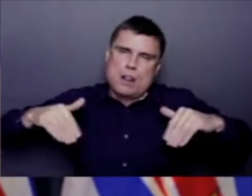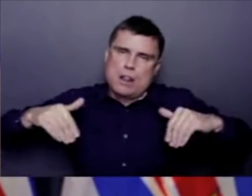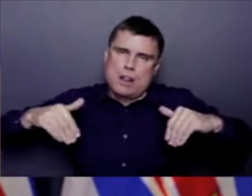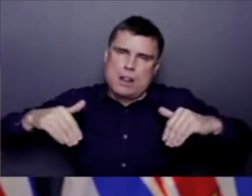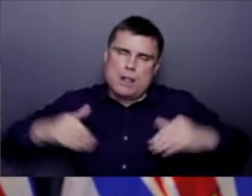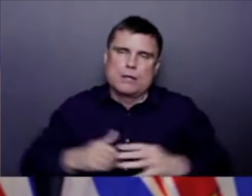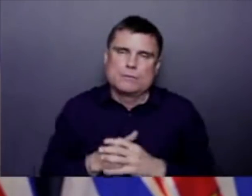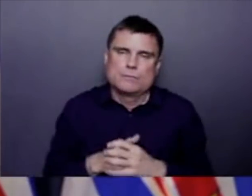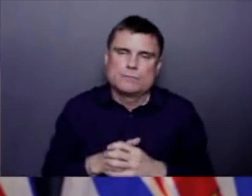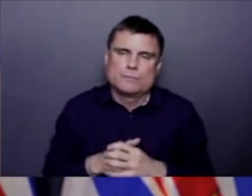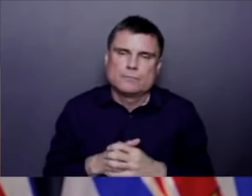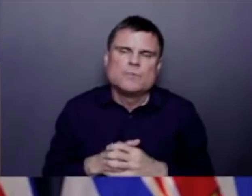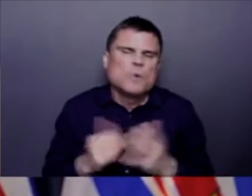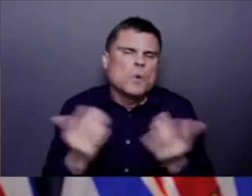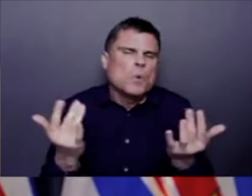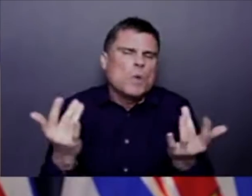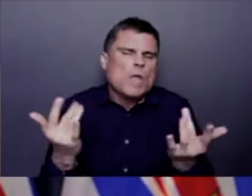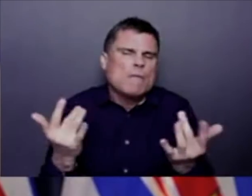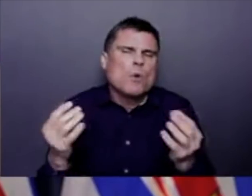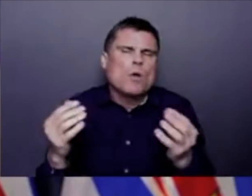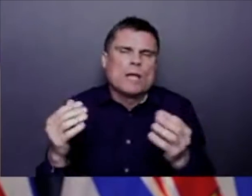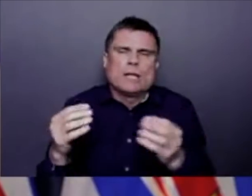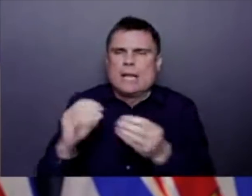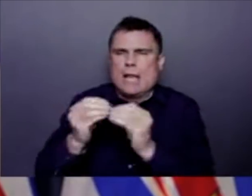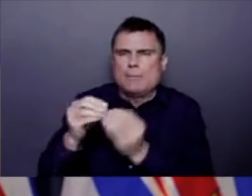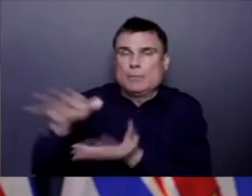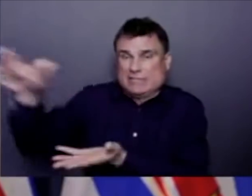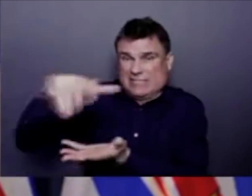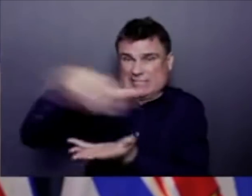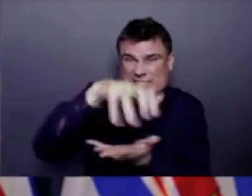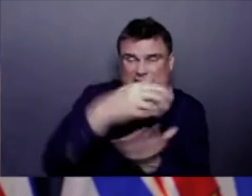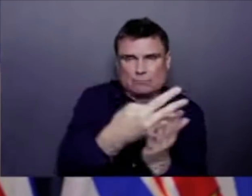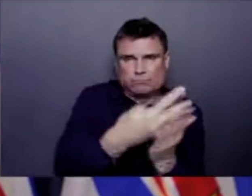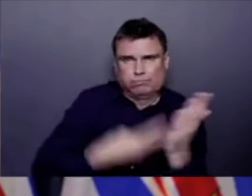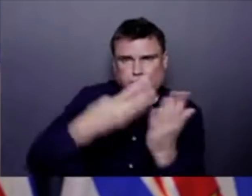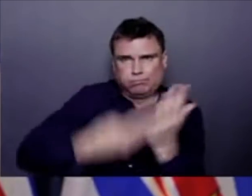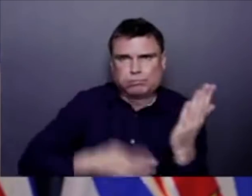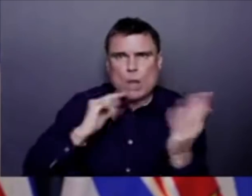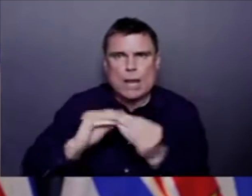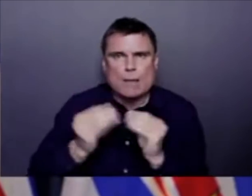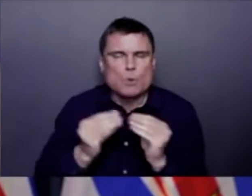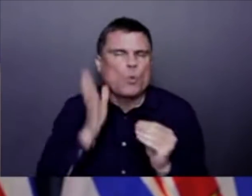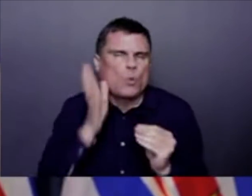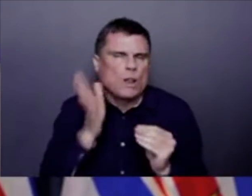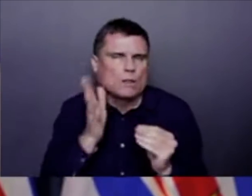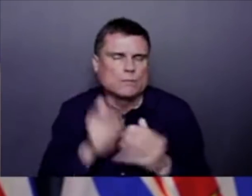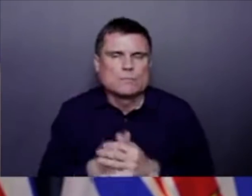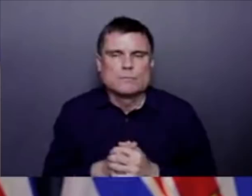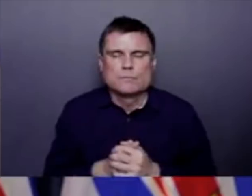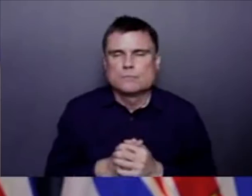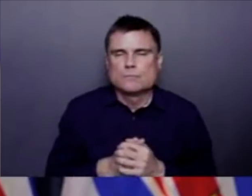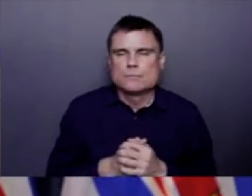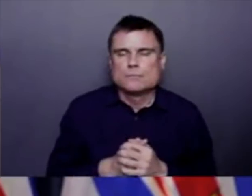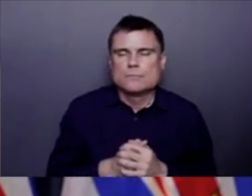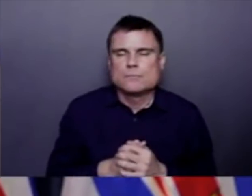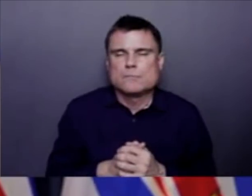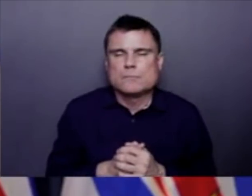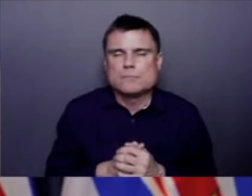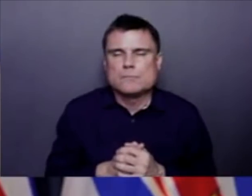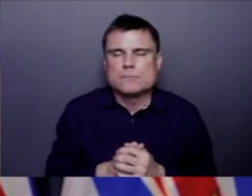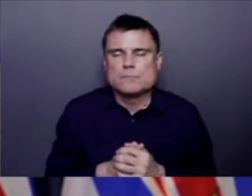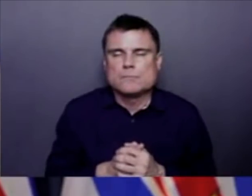nurse practitioners. As of December 24, 2020, all indications of influenza activity remain exceptionally low for this time of